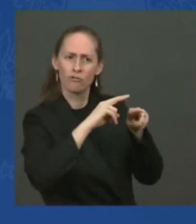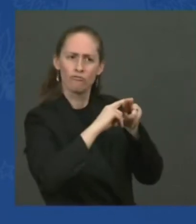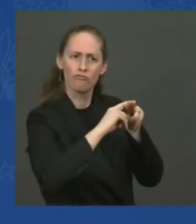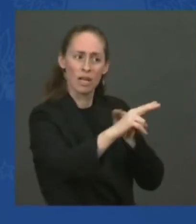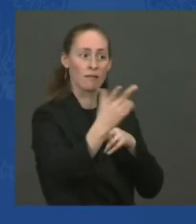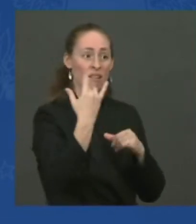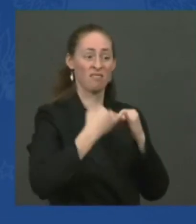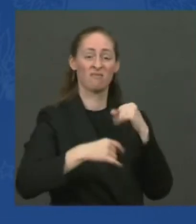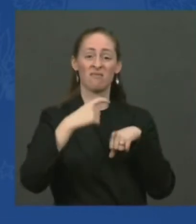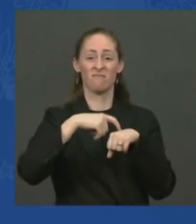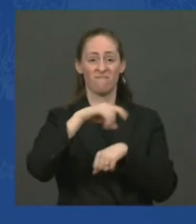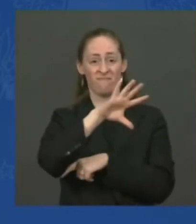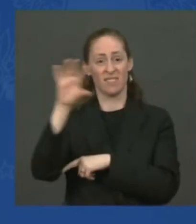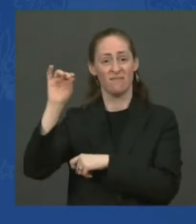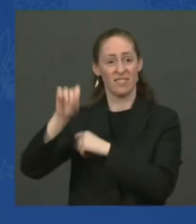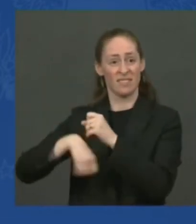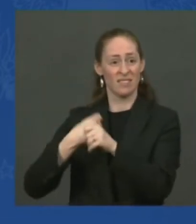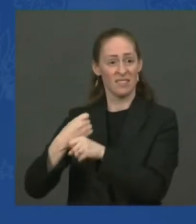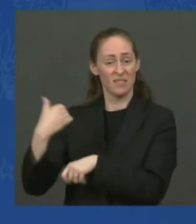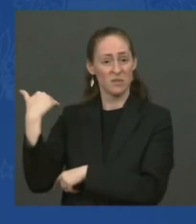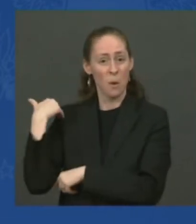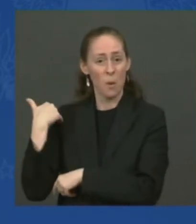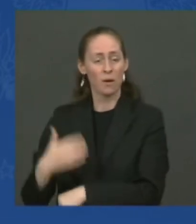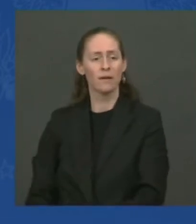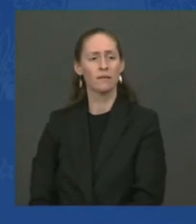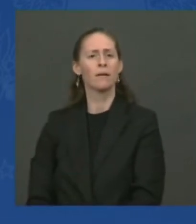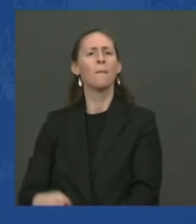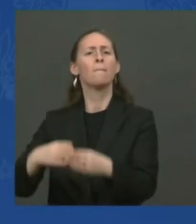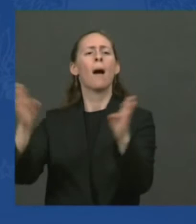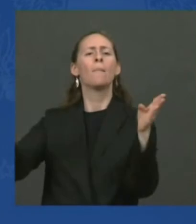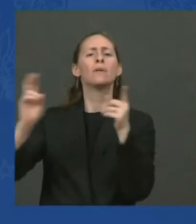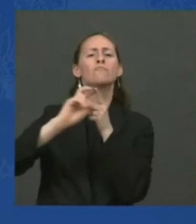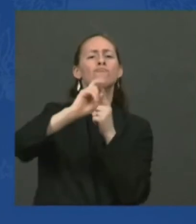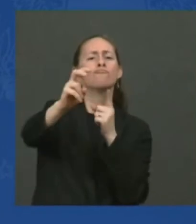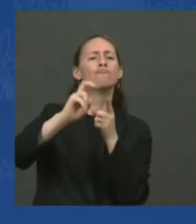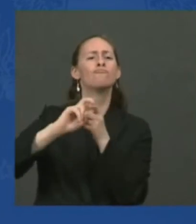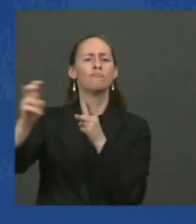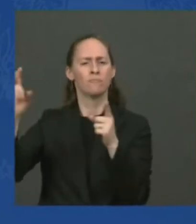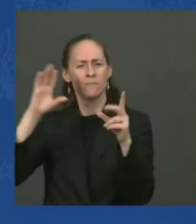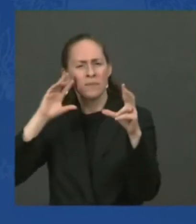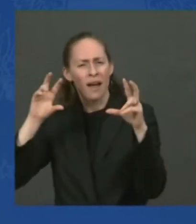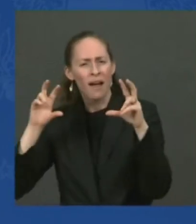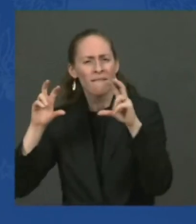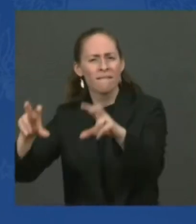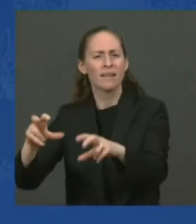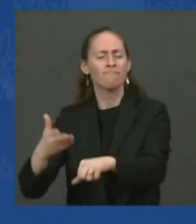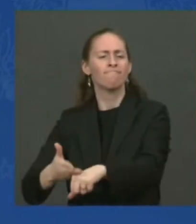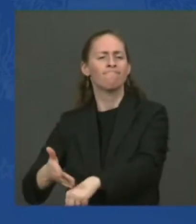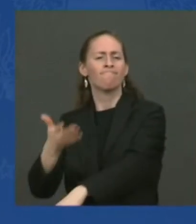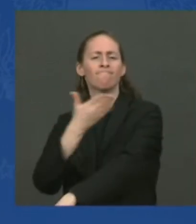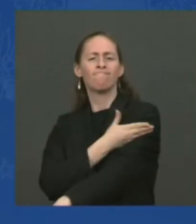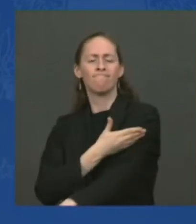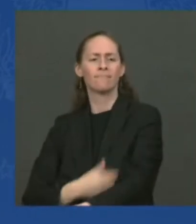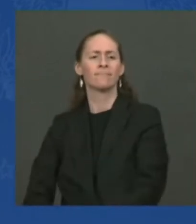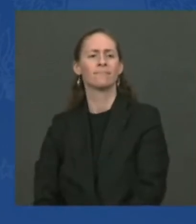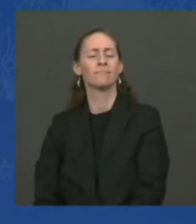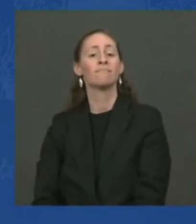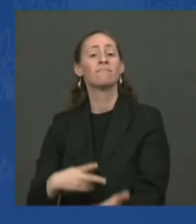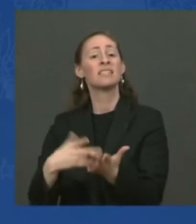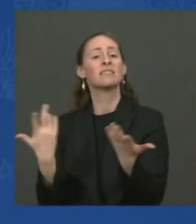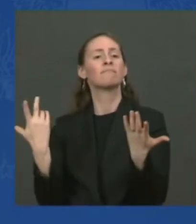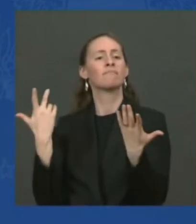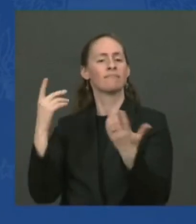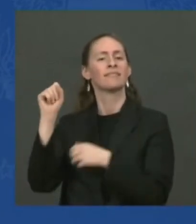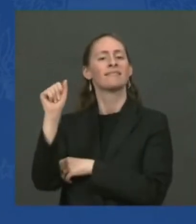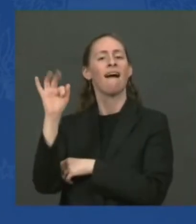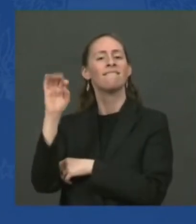in public transit ever. So what that means is you're going to be safer and you're going to get there faster. And